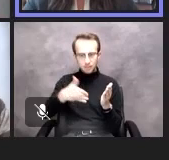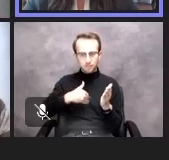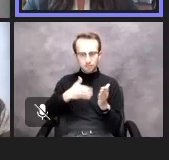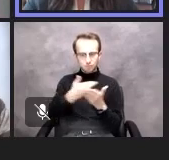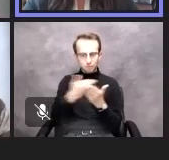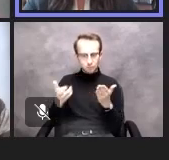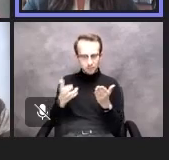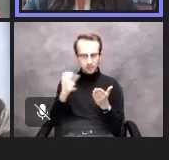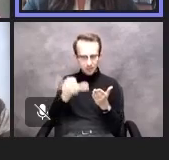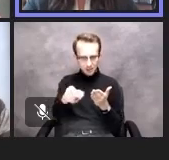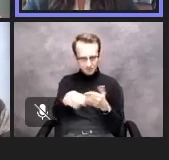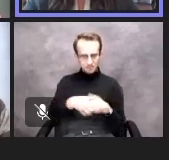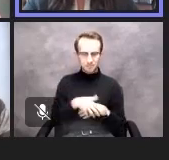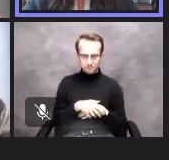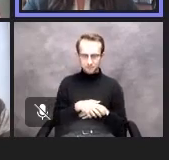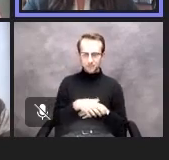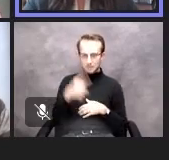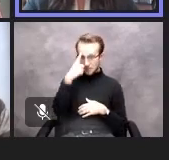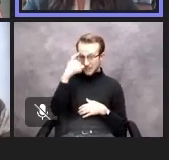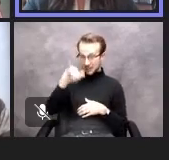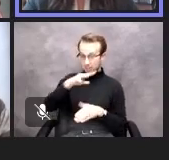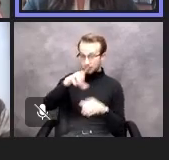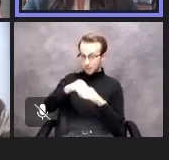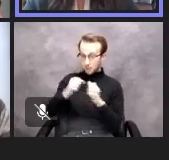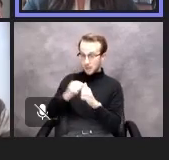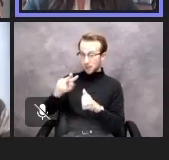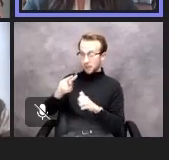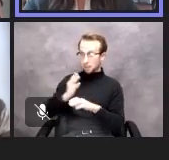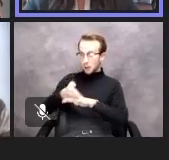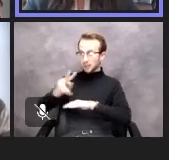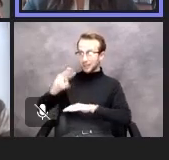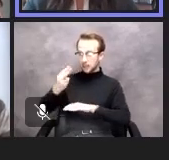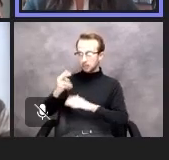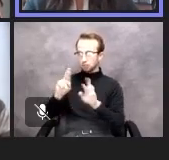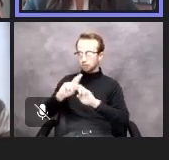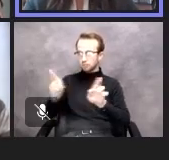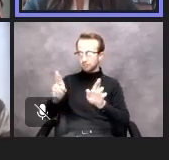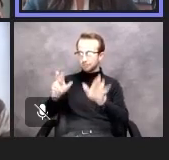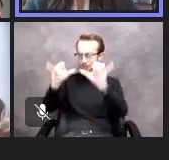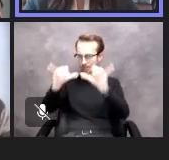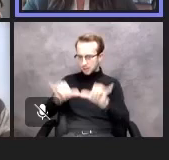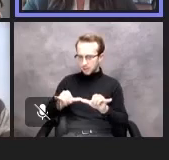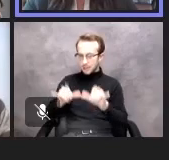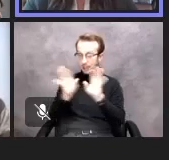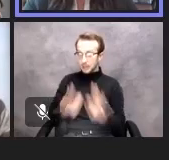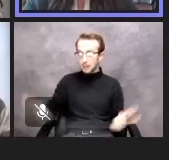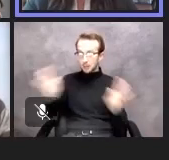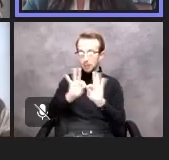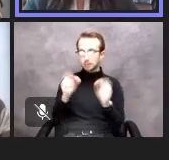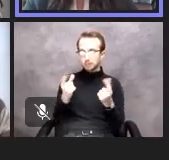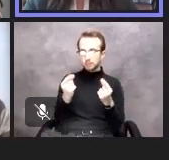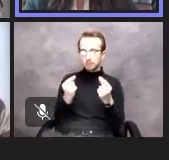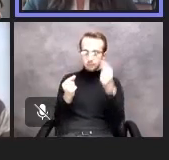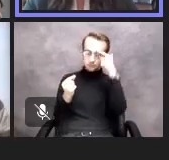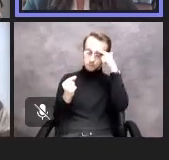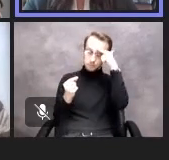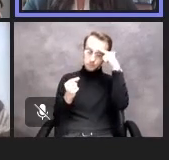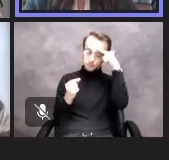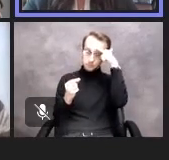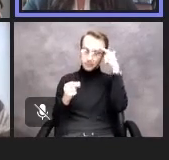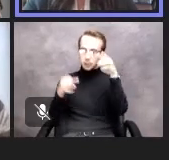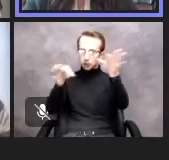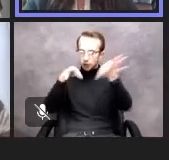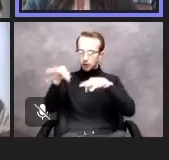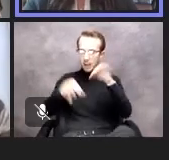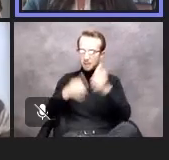part of post-secondary readiness measure, it's really important to be able that we're describing that to our